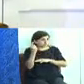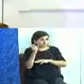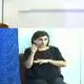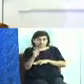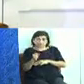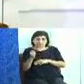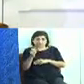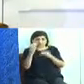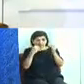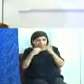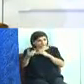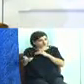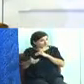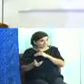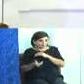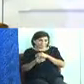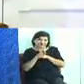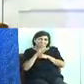hospitality talking here.